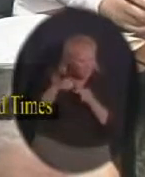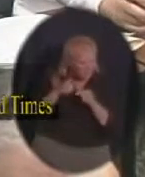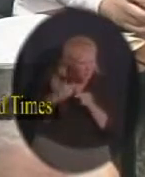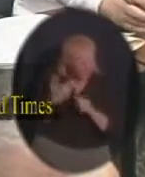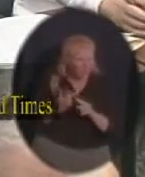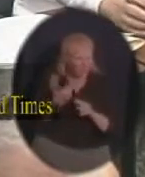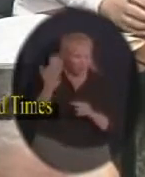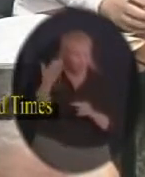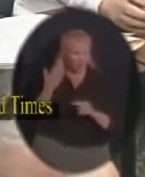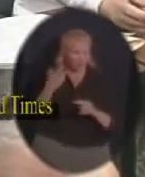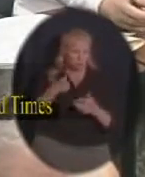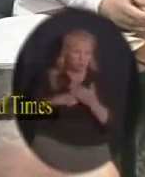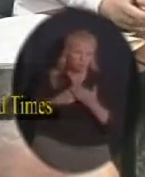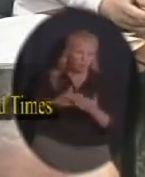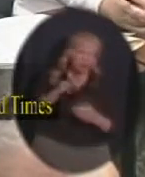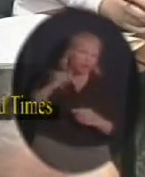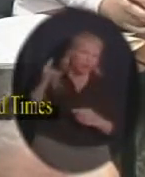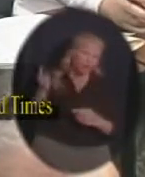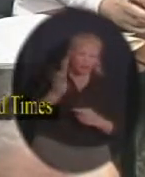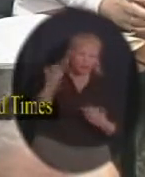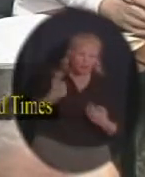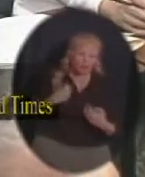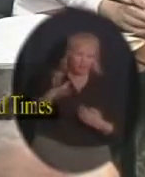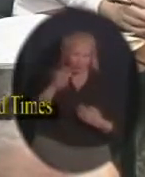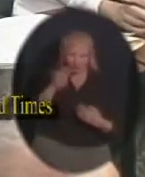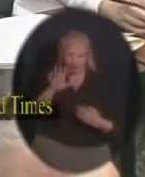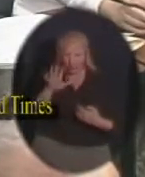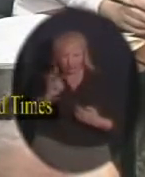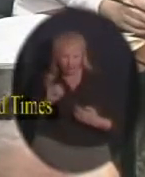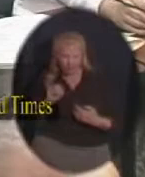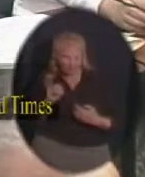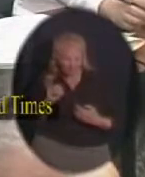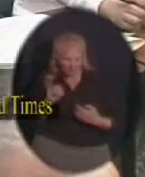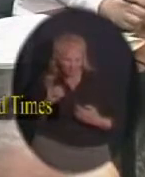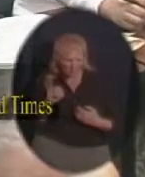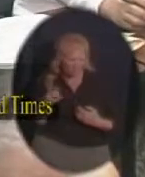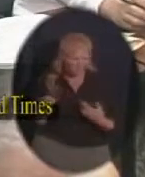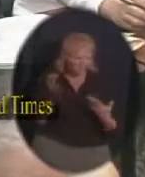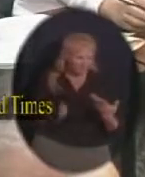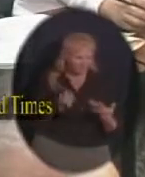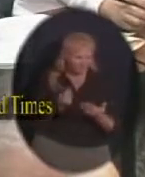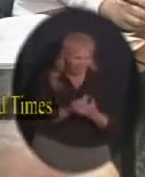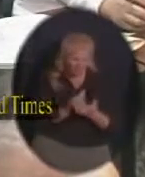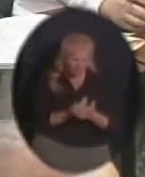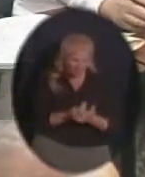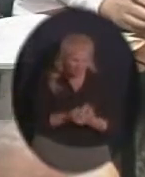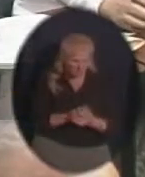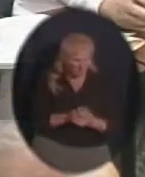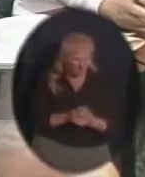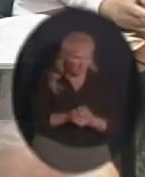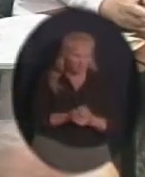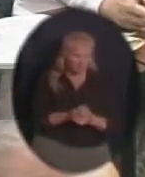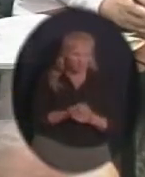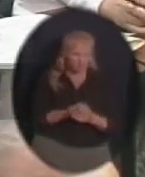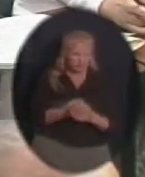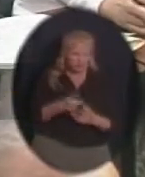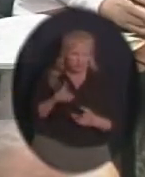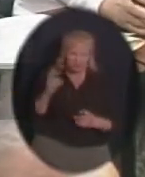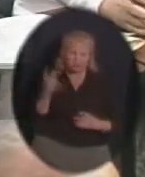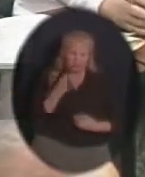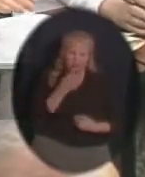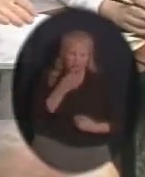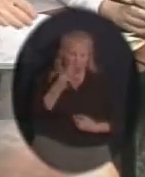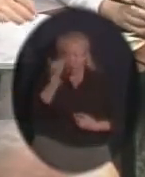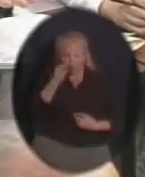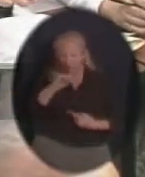that 450 contingency, and there's always a question of why in the world do we have that large of a contingency to